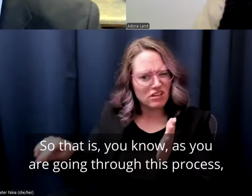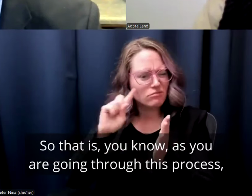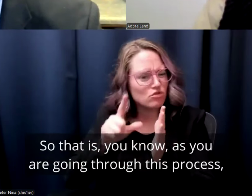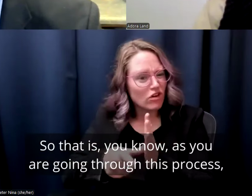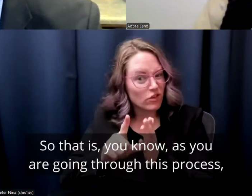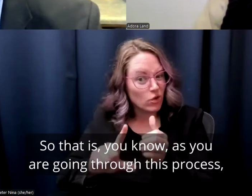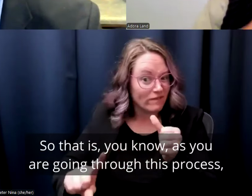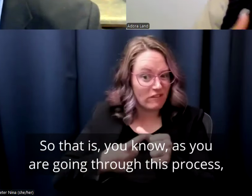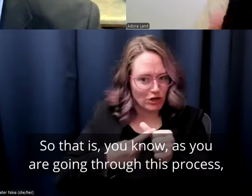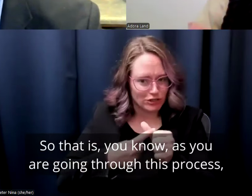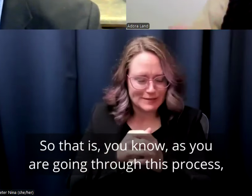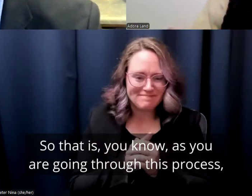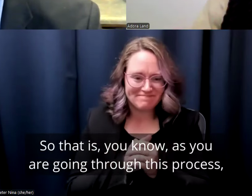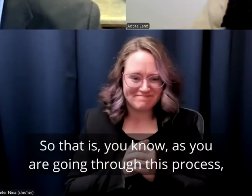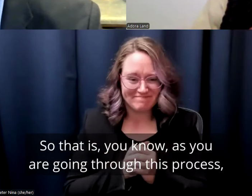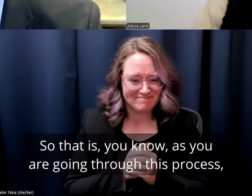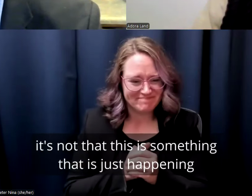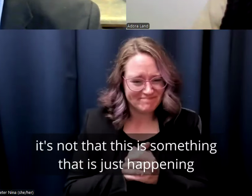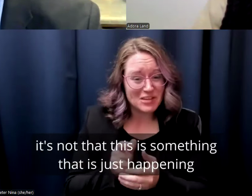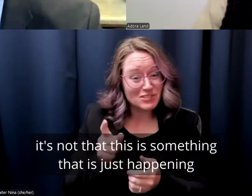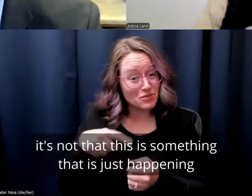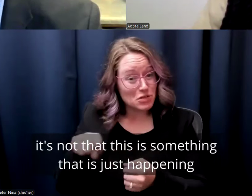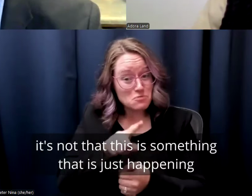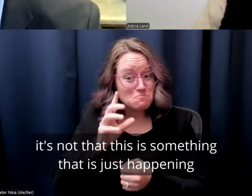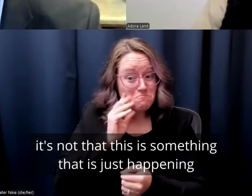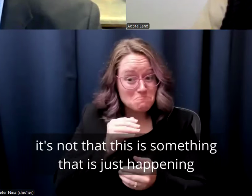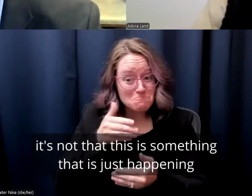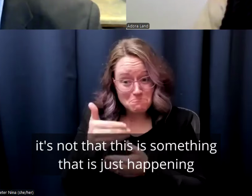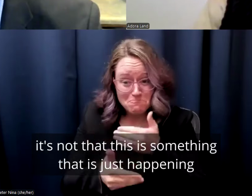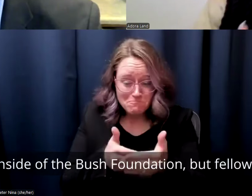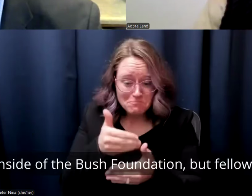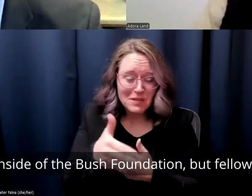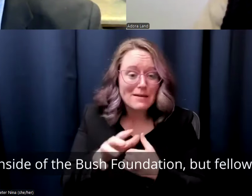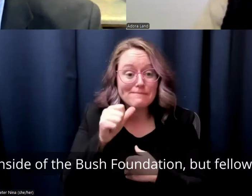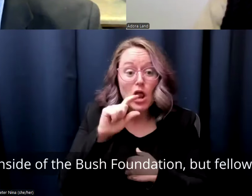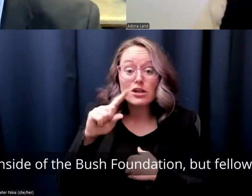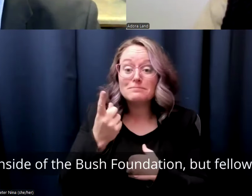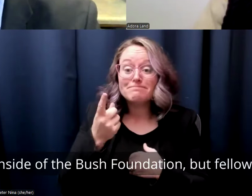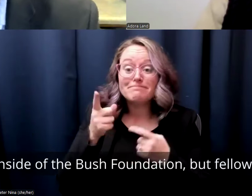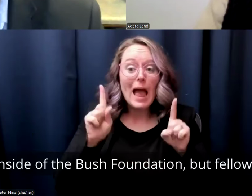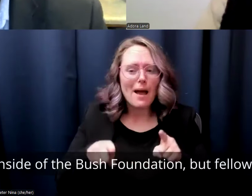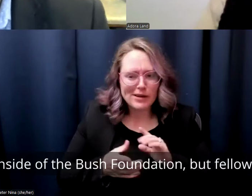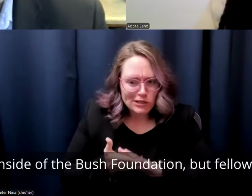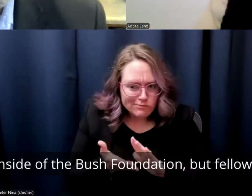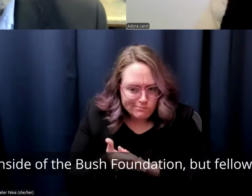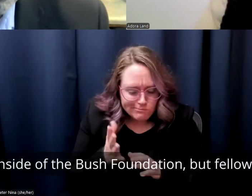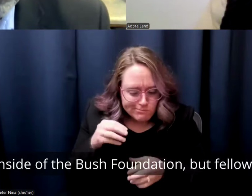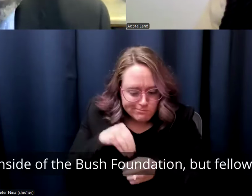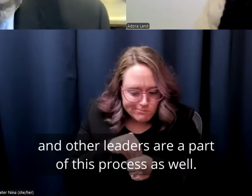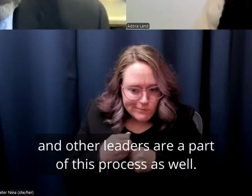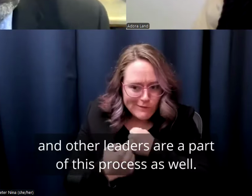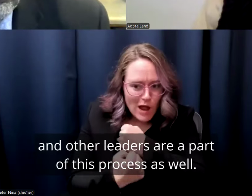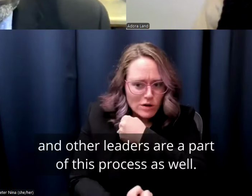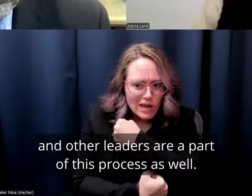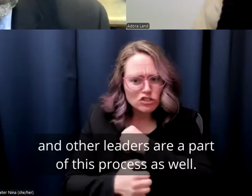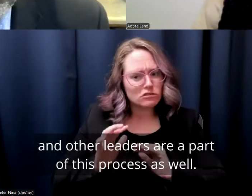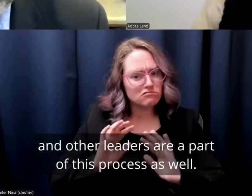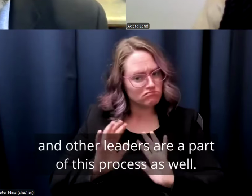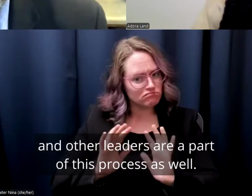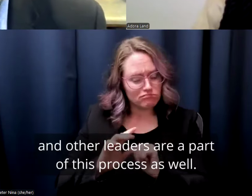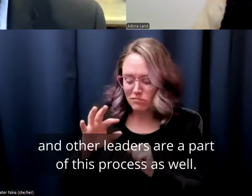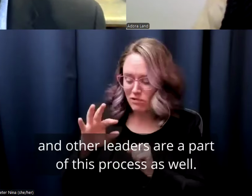is, as you are going through this process, it's not that this is something that is just happening inside of the Bush Foundation, but fellows and other leaders